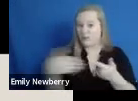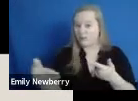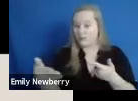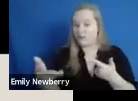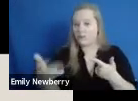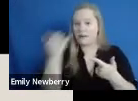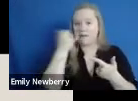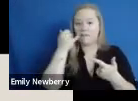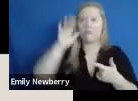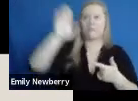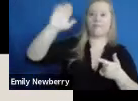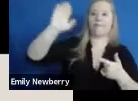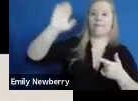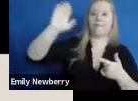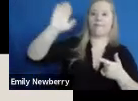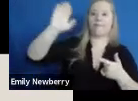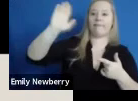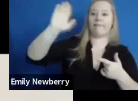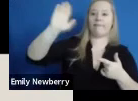hand raise.